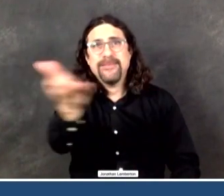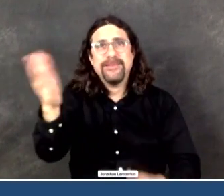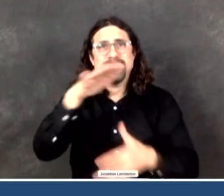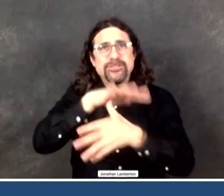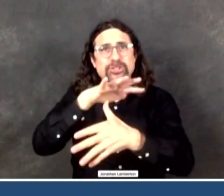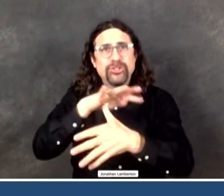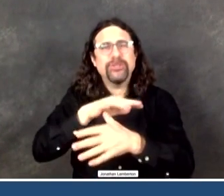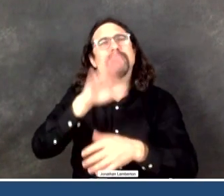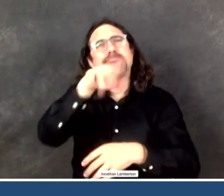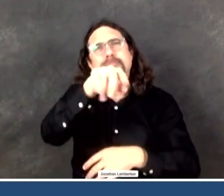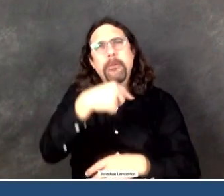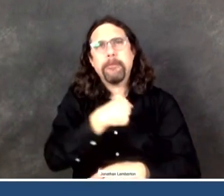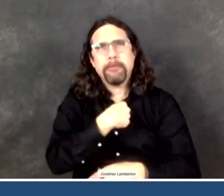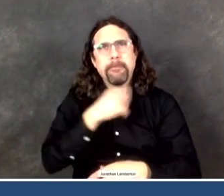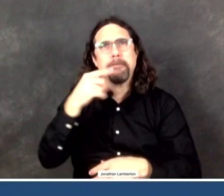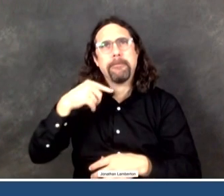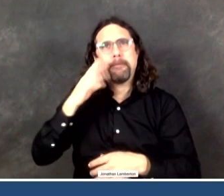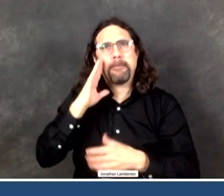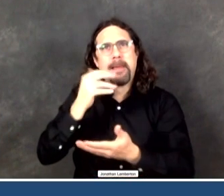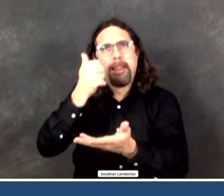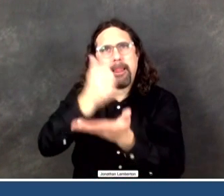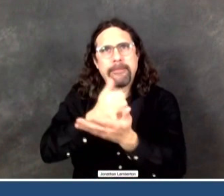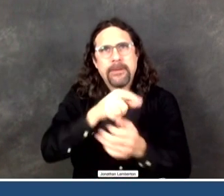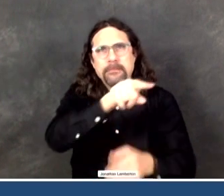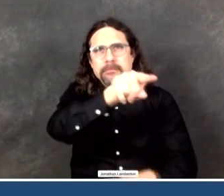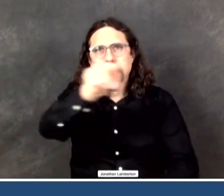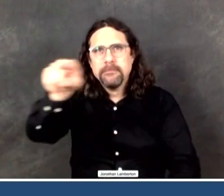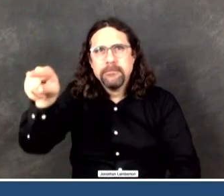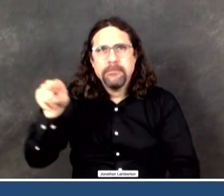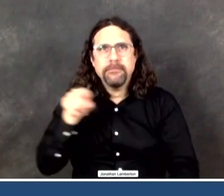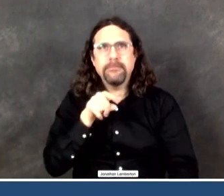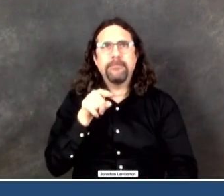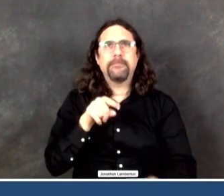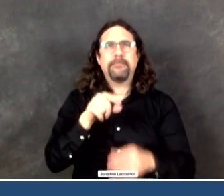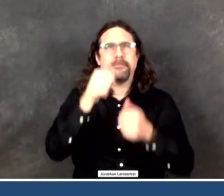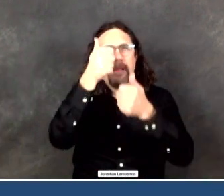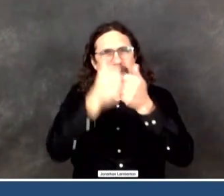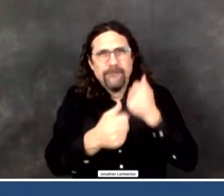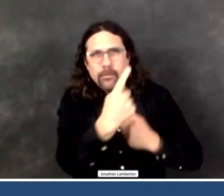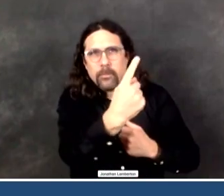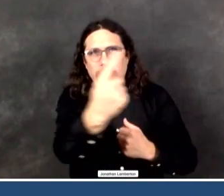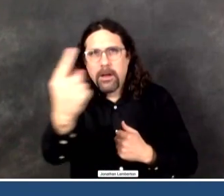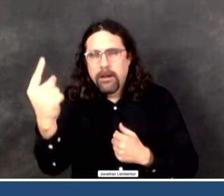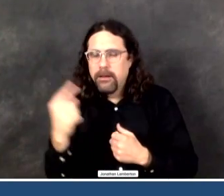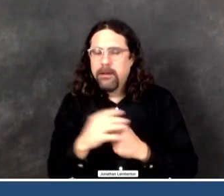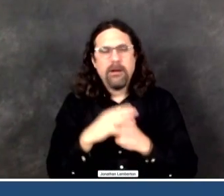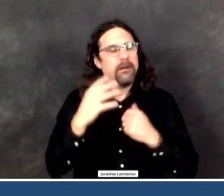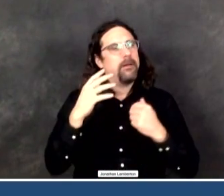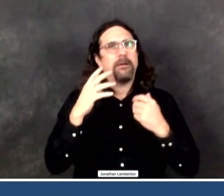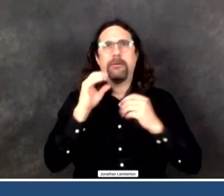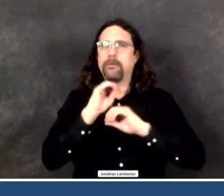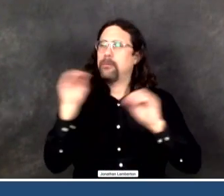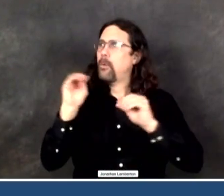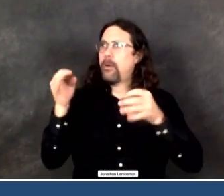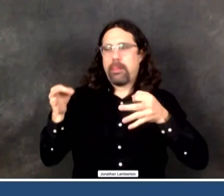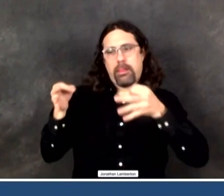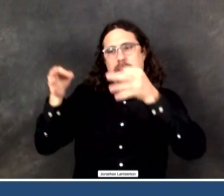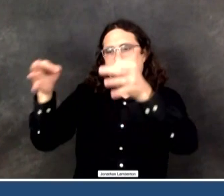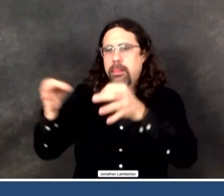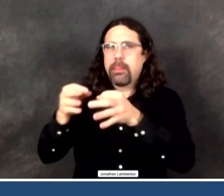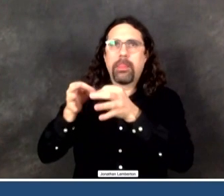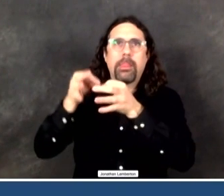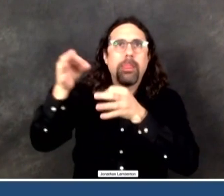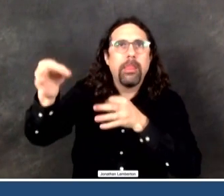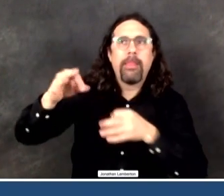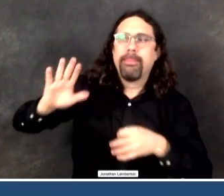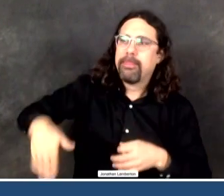need. We want the maximum number of seniors graduating on time by June, and we want to support them in every